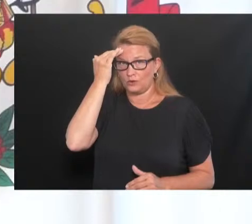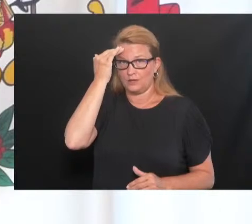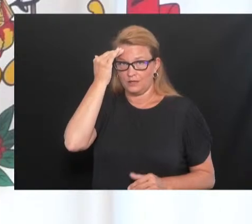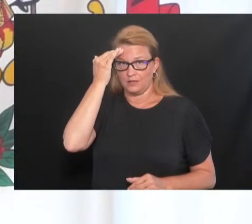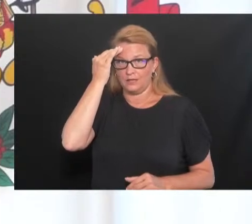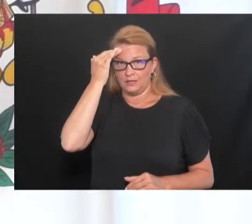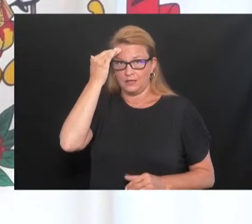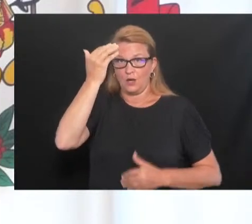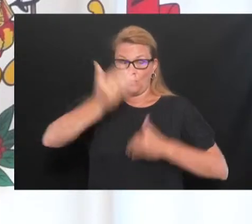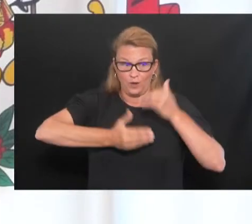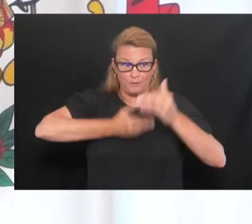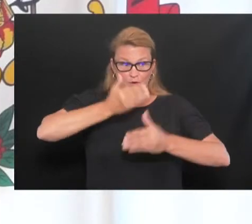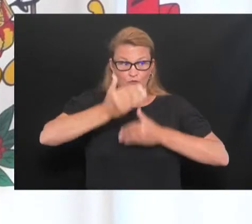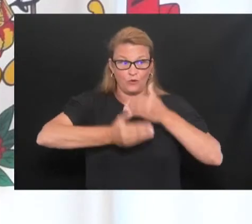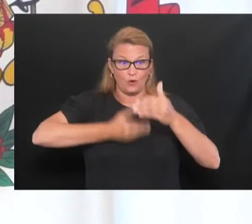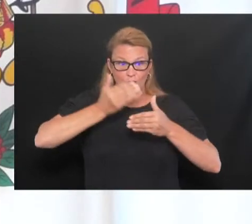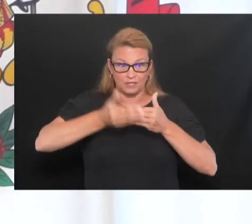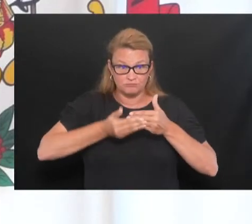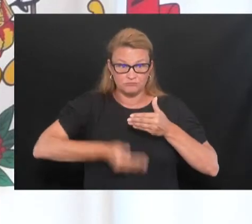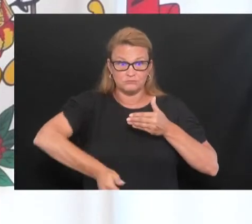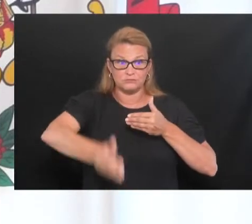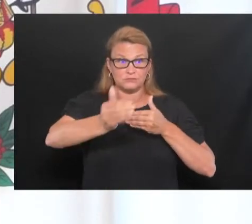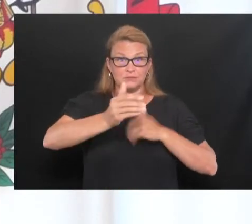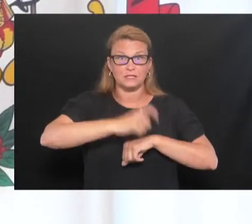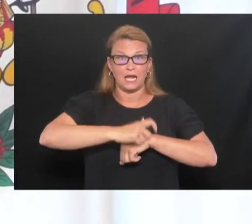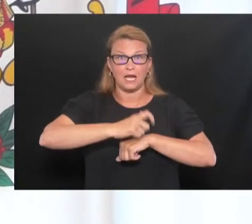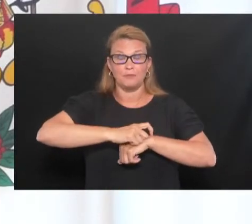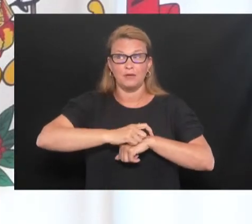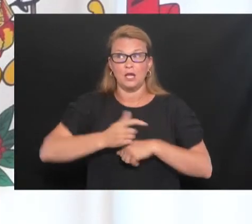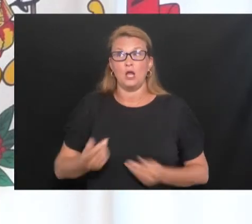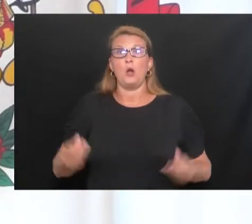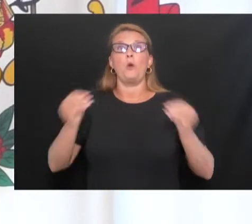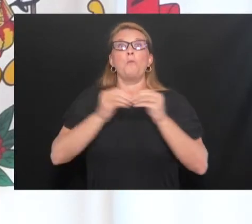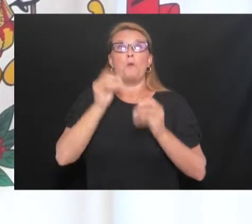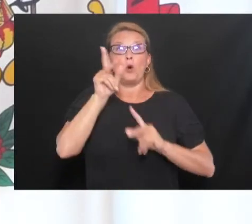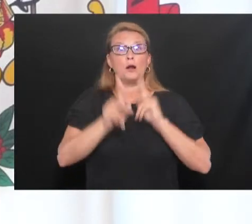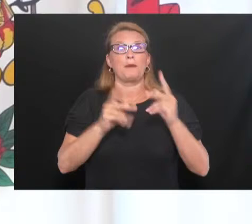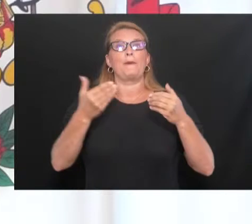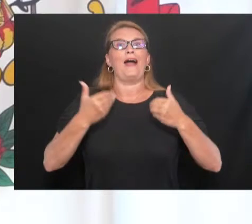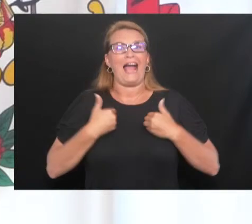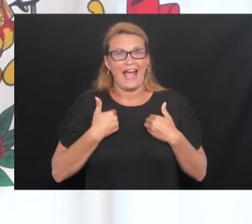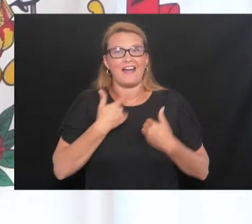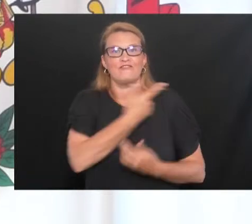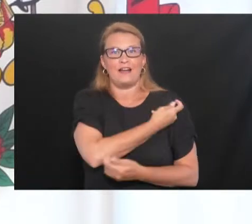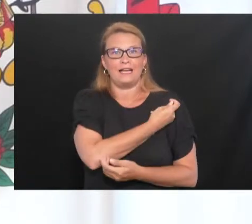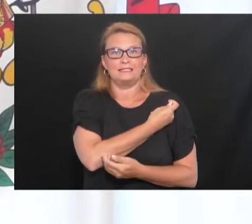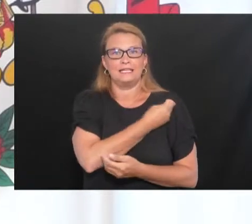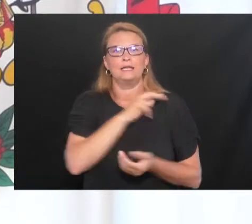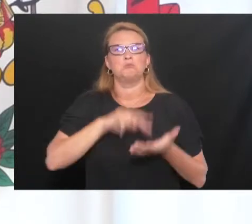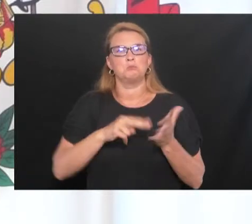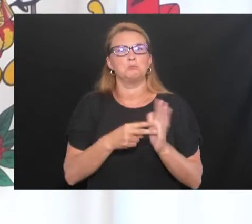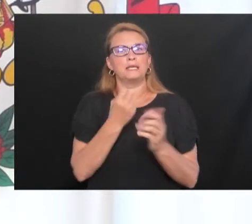goes forward and everything, the more people that are vaccinated, the better off we'll be throughout this entire state.